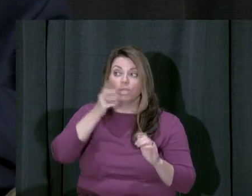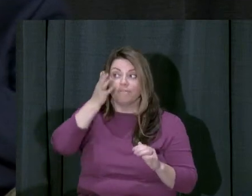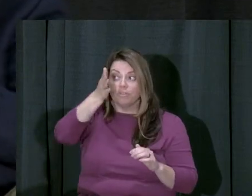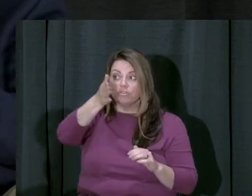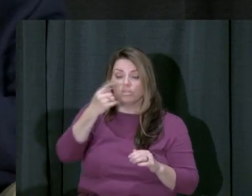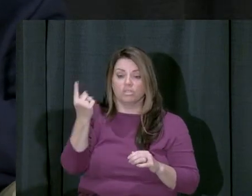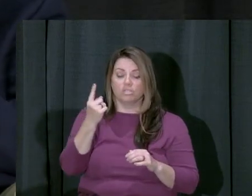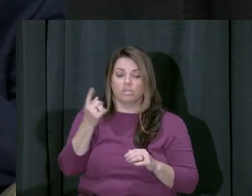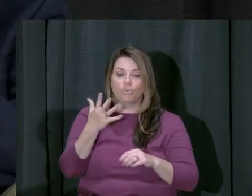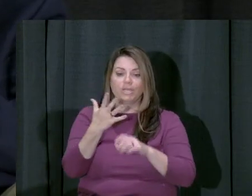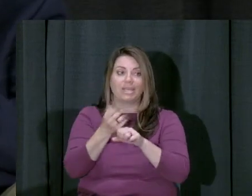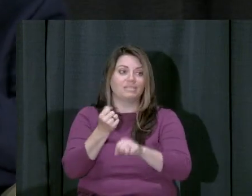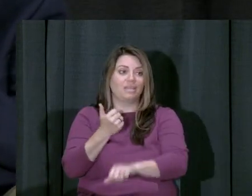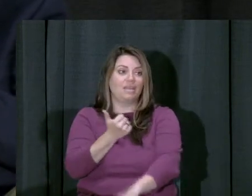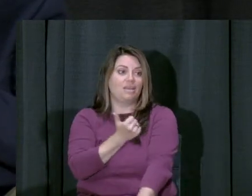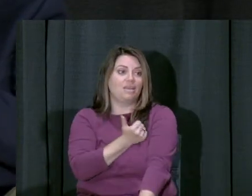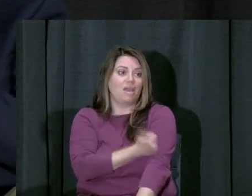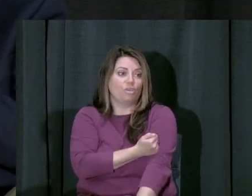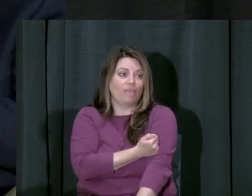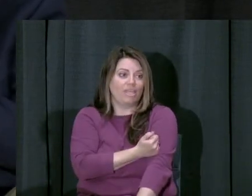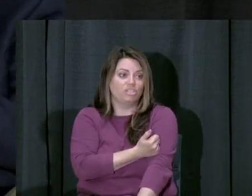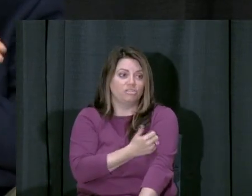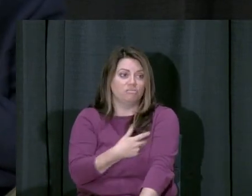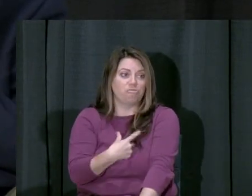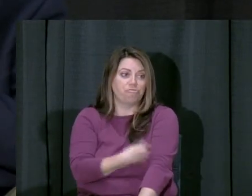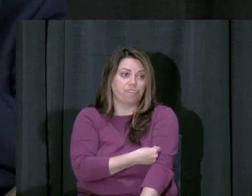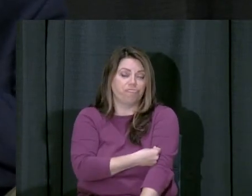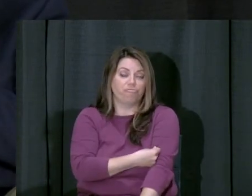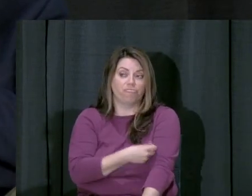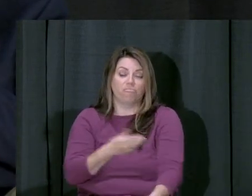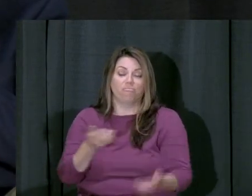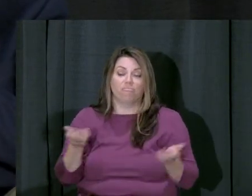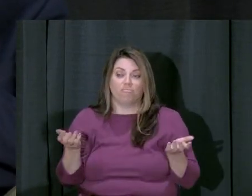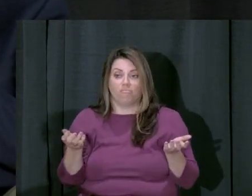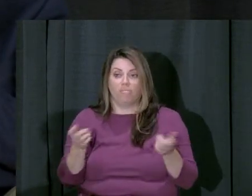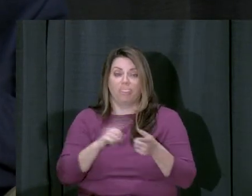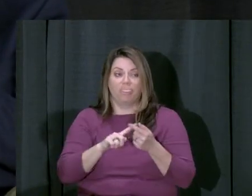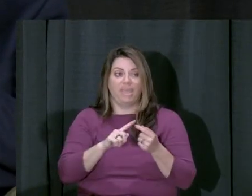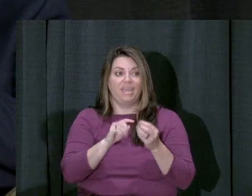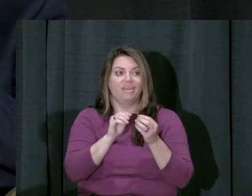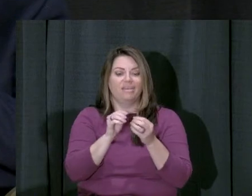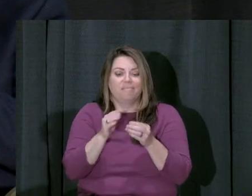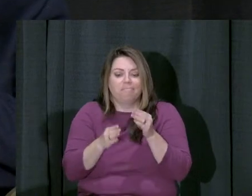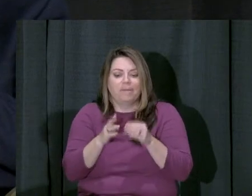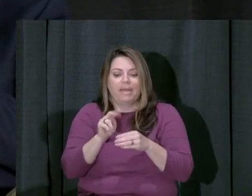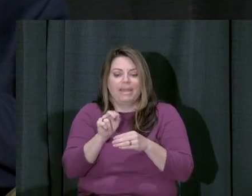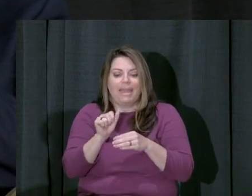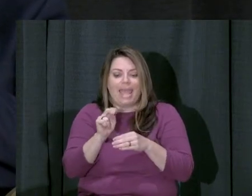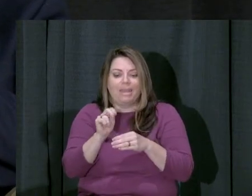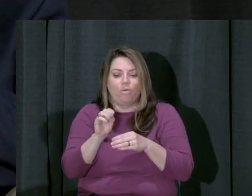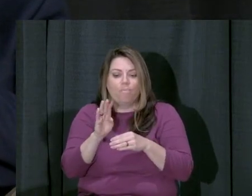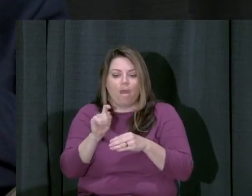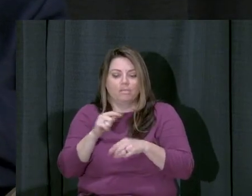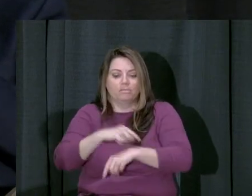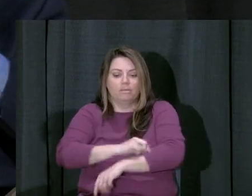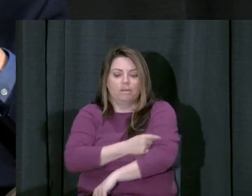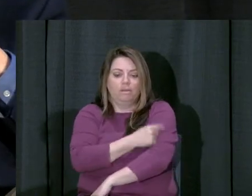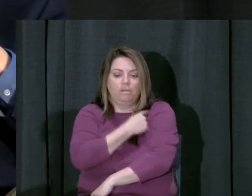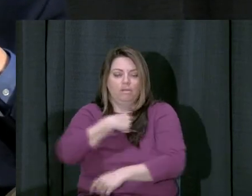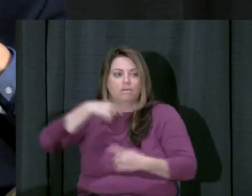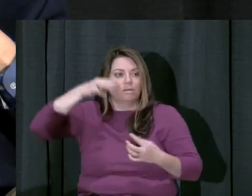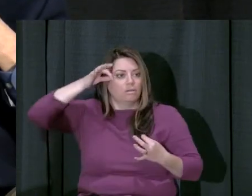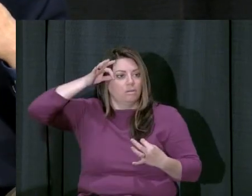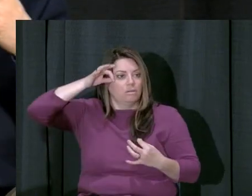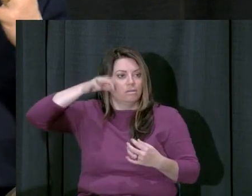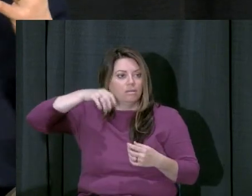gets an inoculation? Mm-hmm. And the little nanites go through and they attach to the places where they need to, they connect, and then all of a